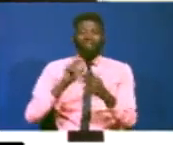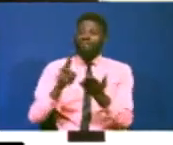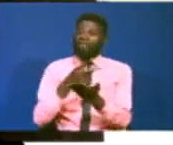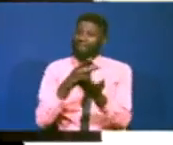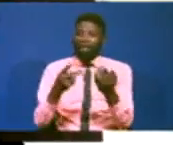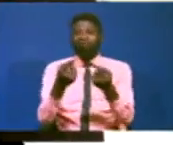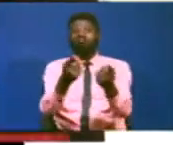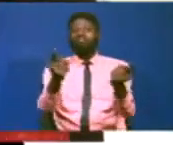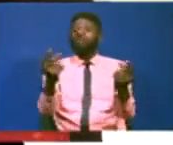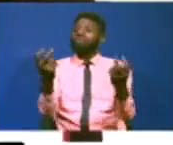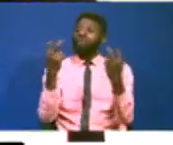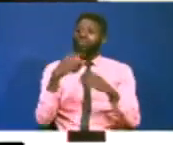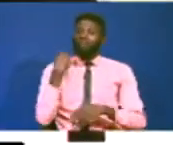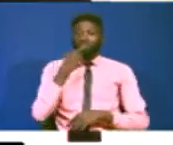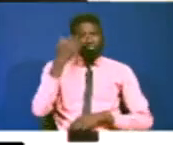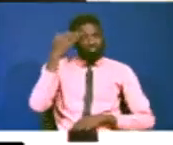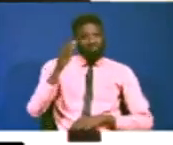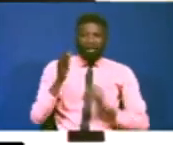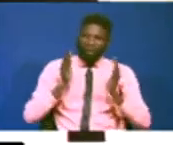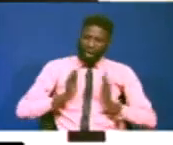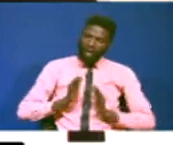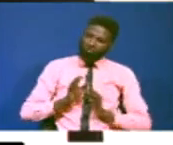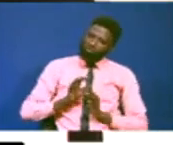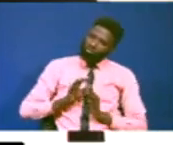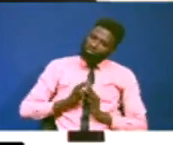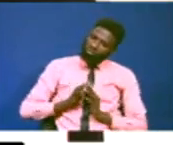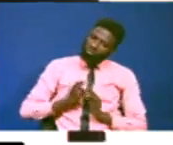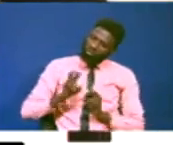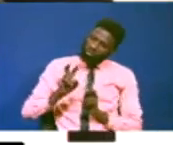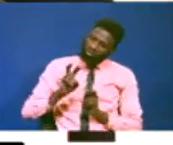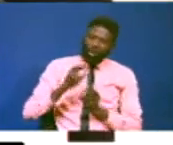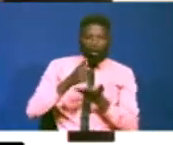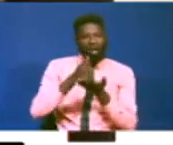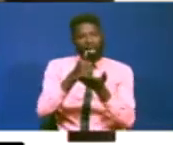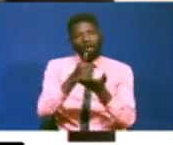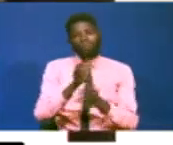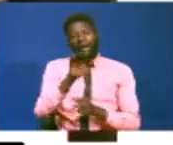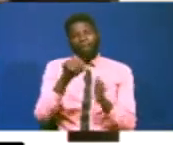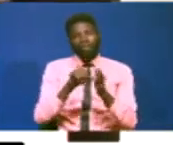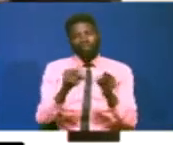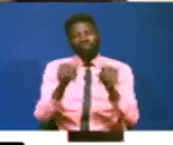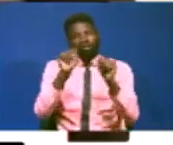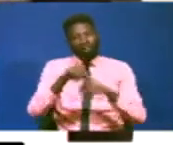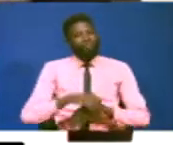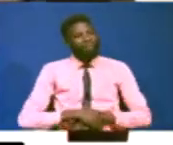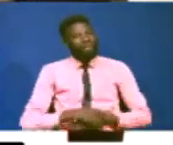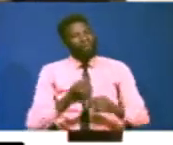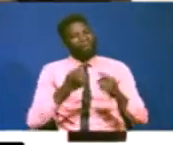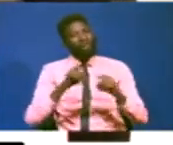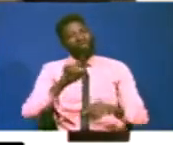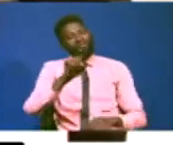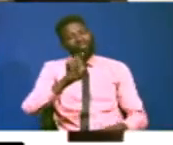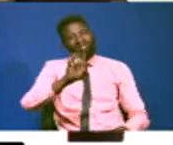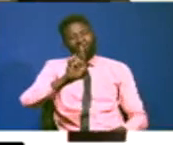Yeah, mm-hmm. Someone might just be there and help and you. And be the solution to the solution to your problems. But then the question is, rehab, if we look at